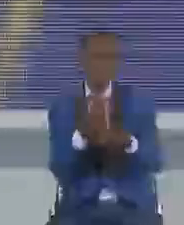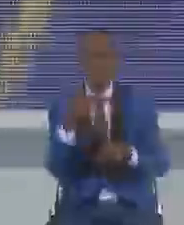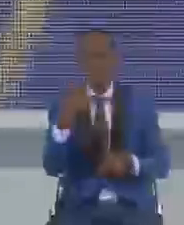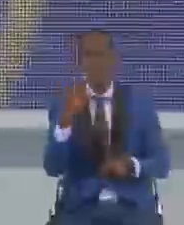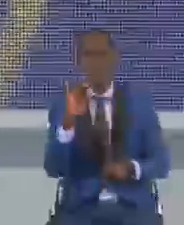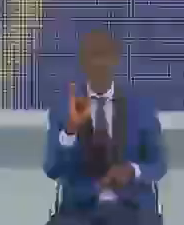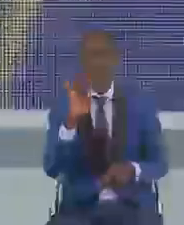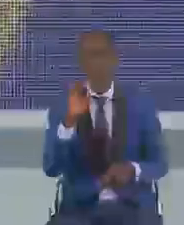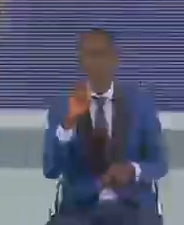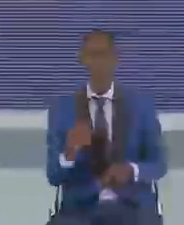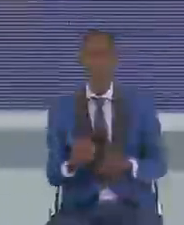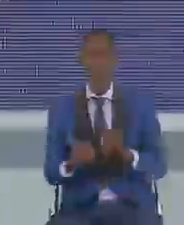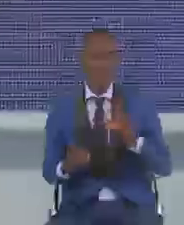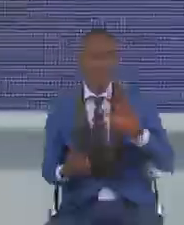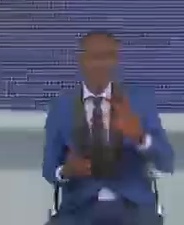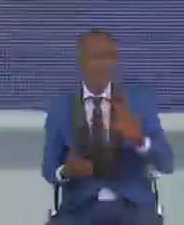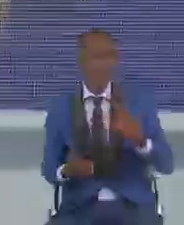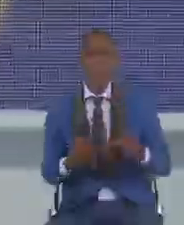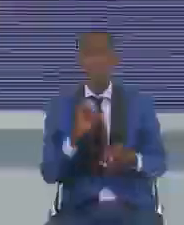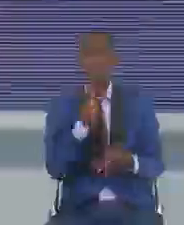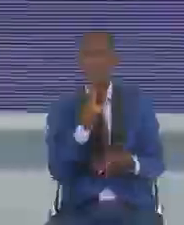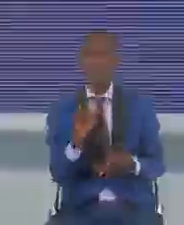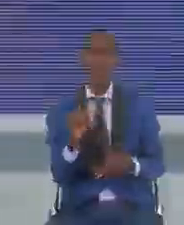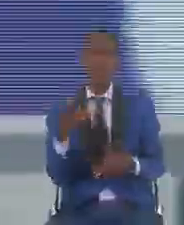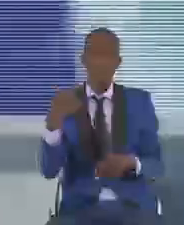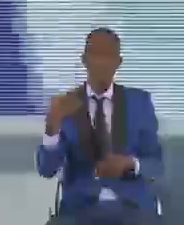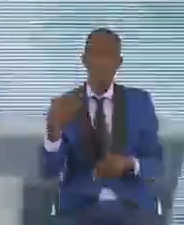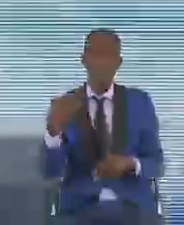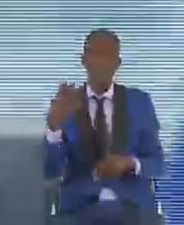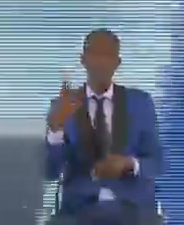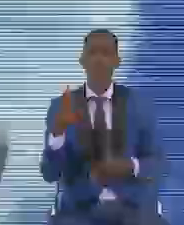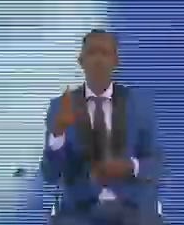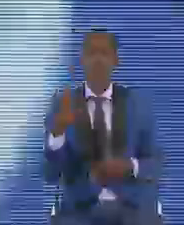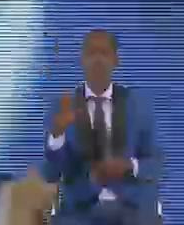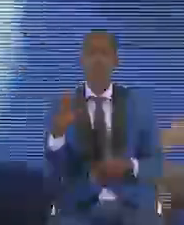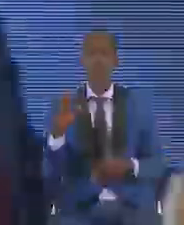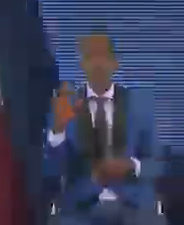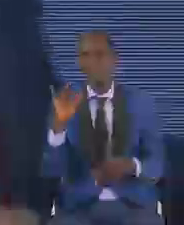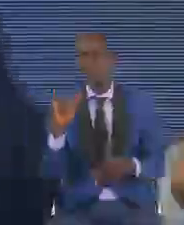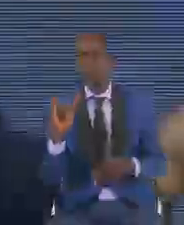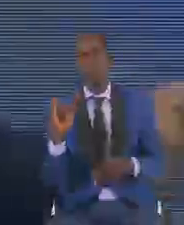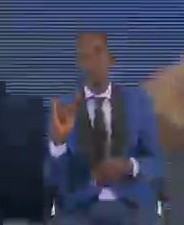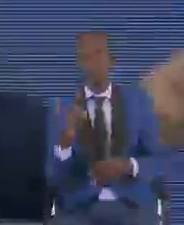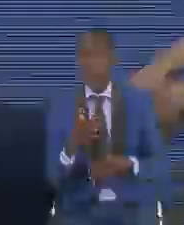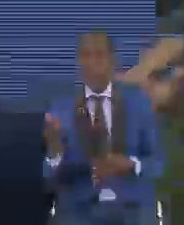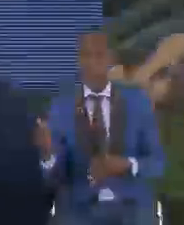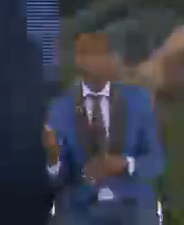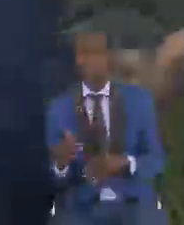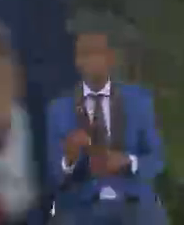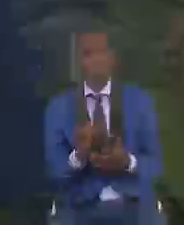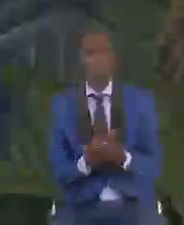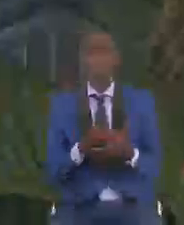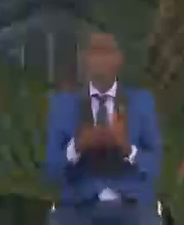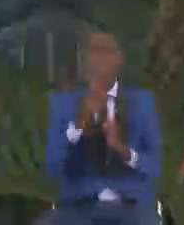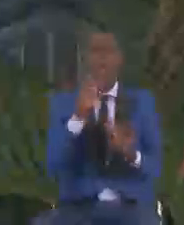three is the word grit. That means you have tenacity. That means you are able to hold